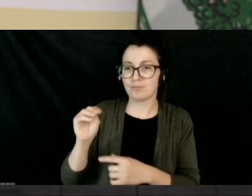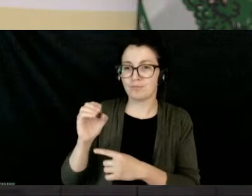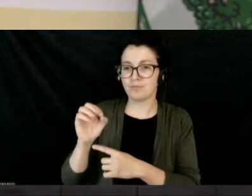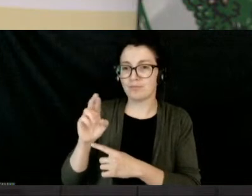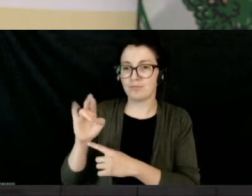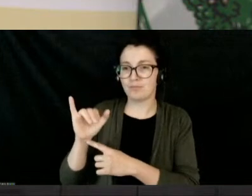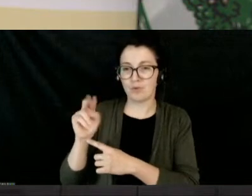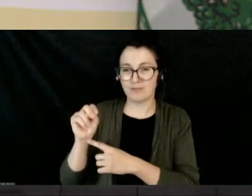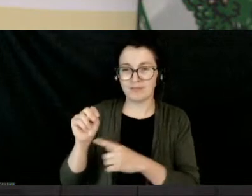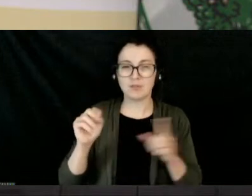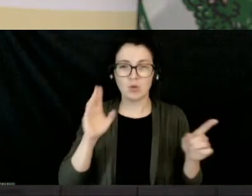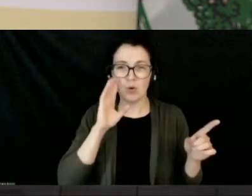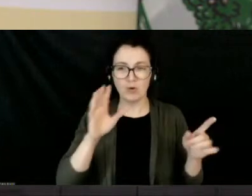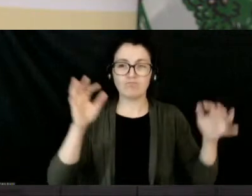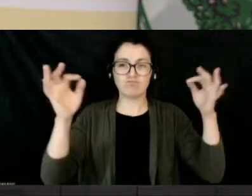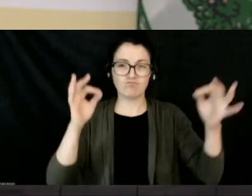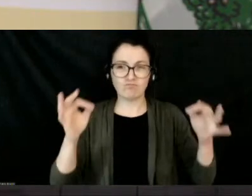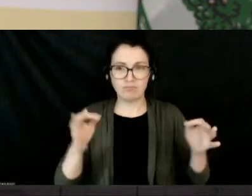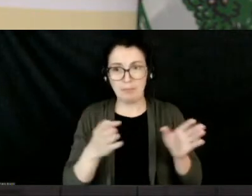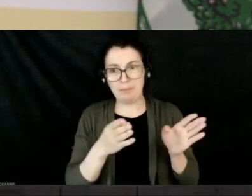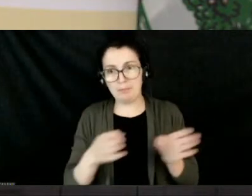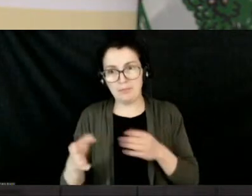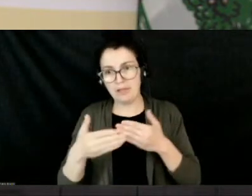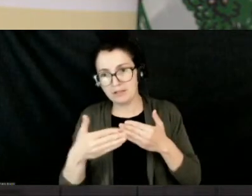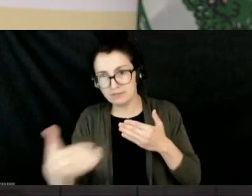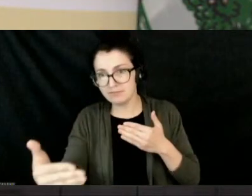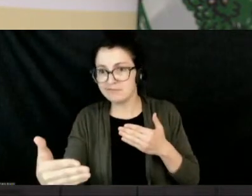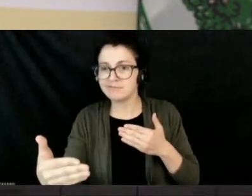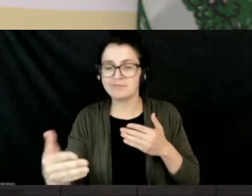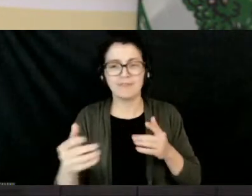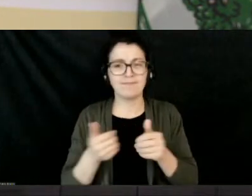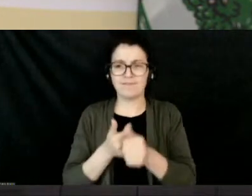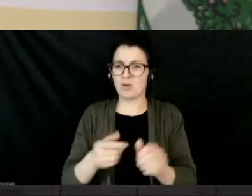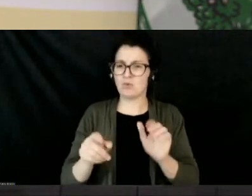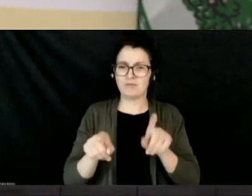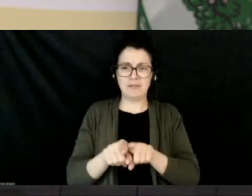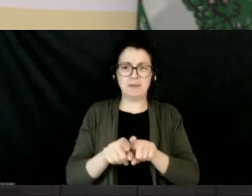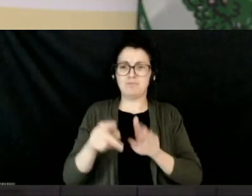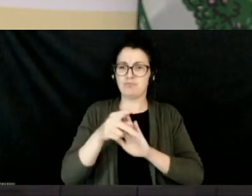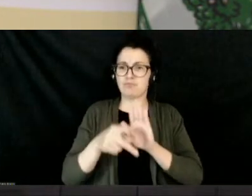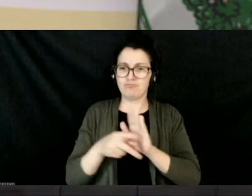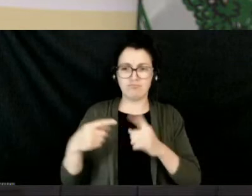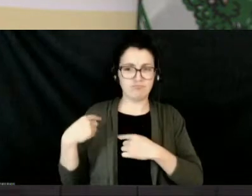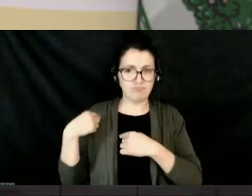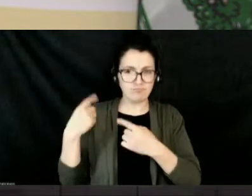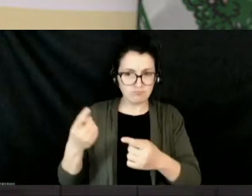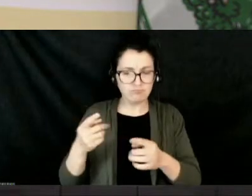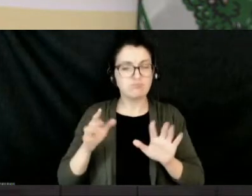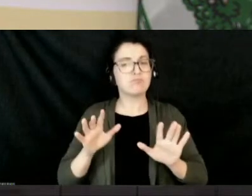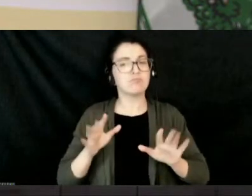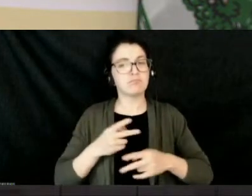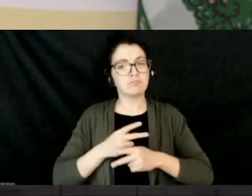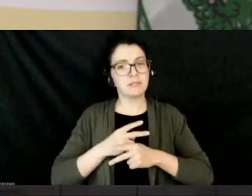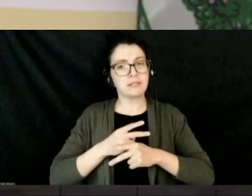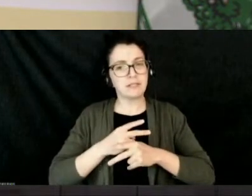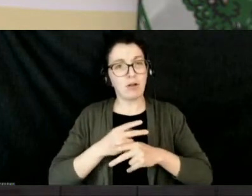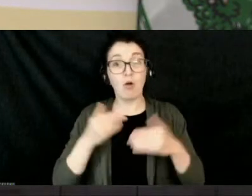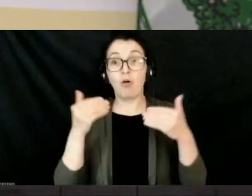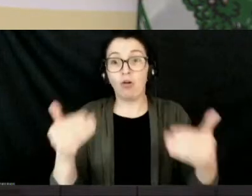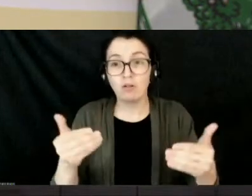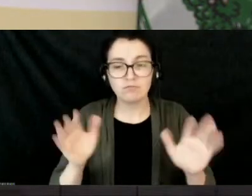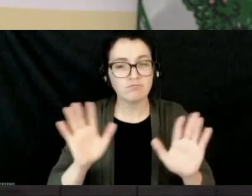same principles that we have followed since the beginning of this pandemic. It is a cautious, careful, and measured